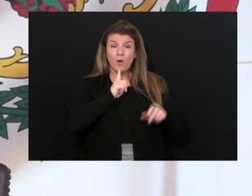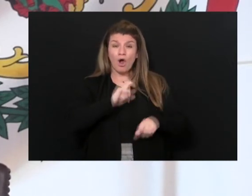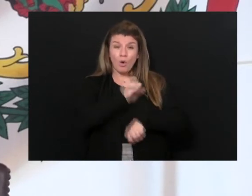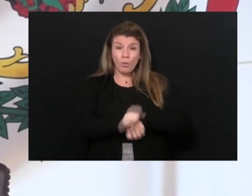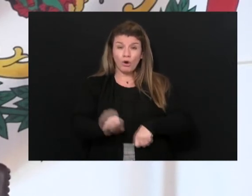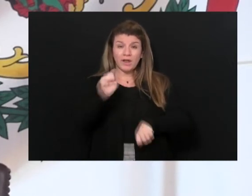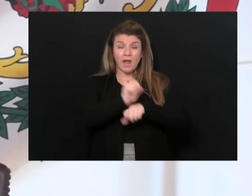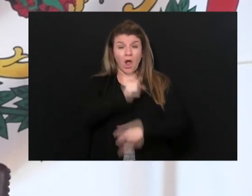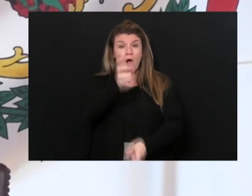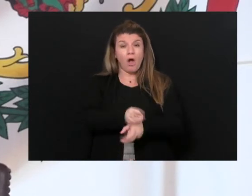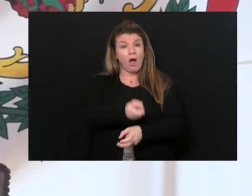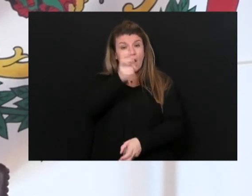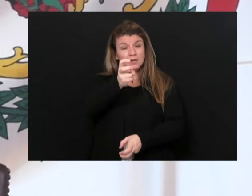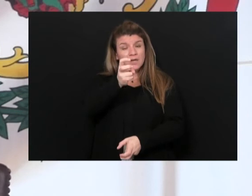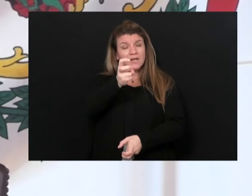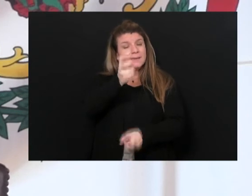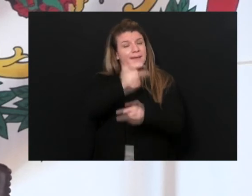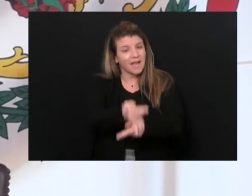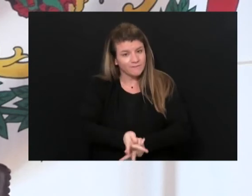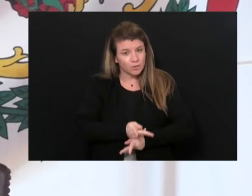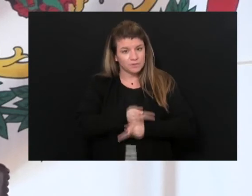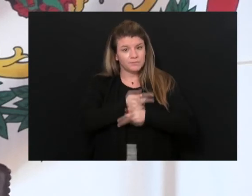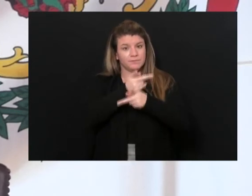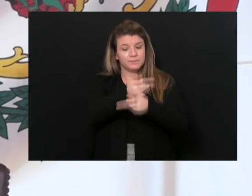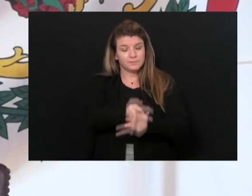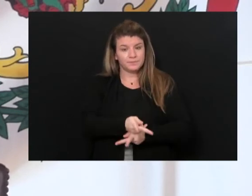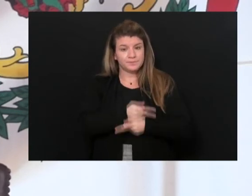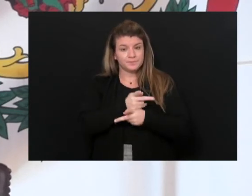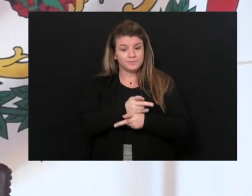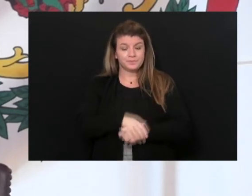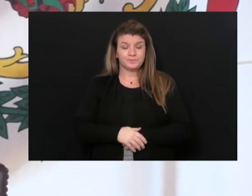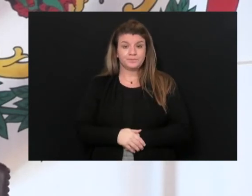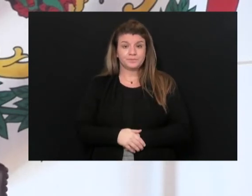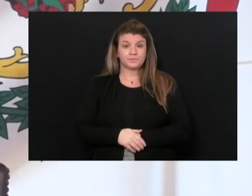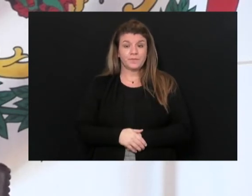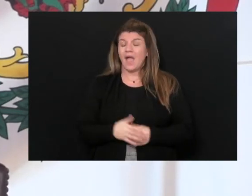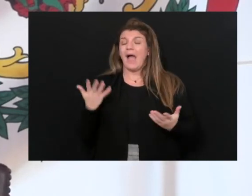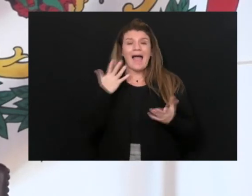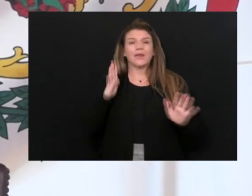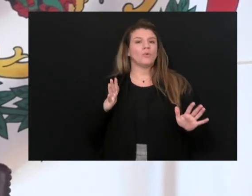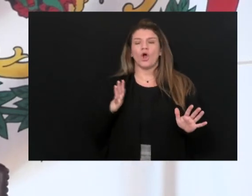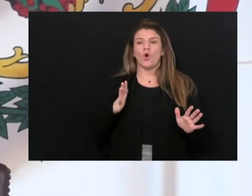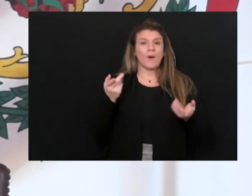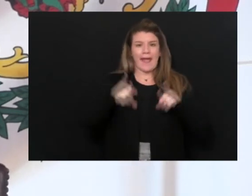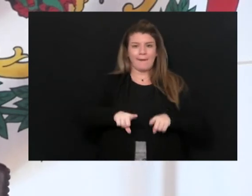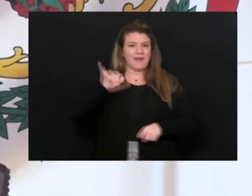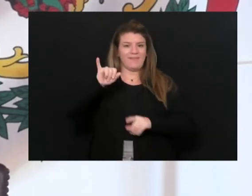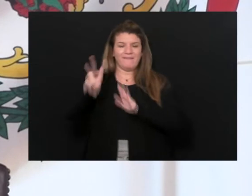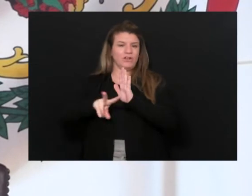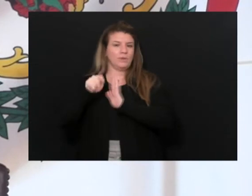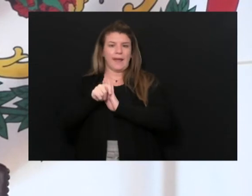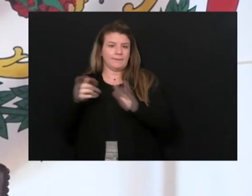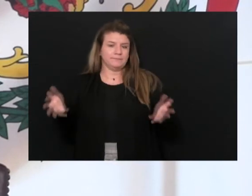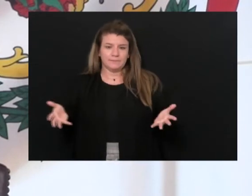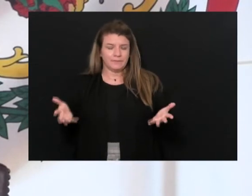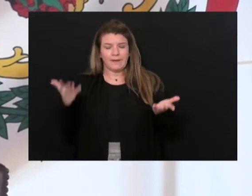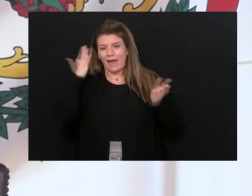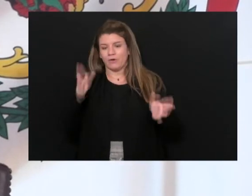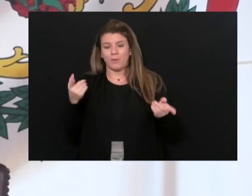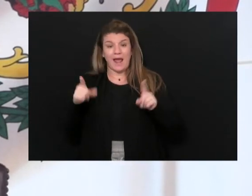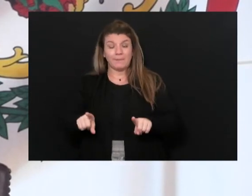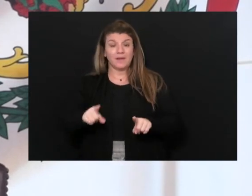as cautious as they can possibly be. Now, I don't know in the video, I don't know what happened. I don't know what happened. I've